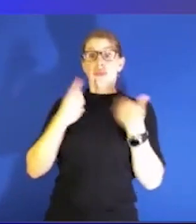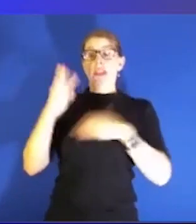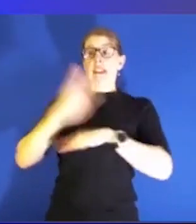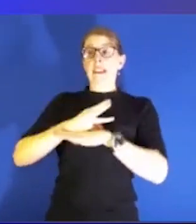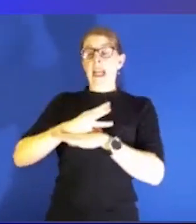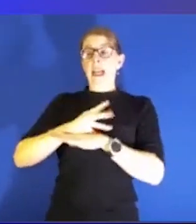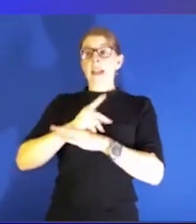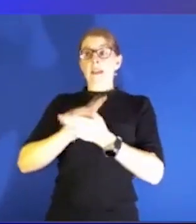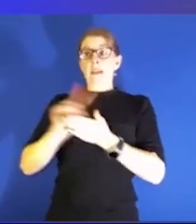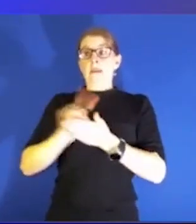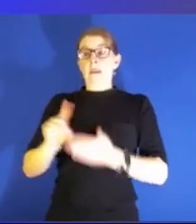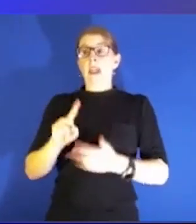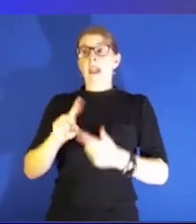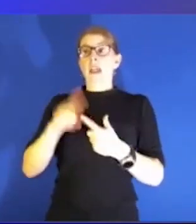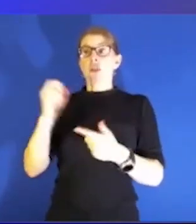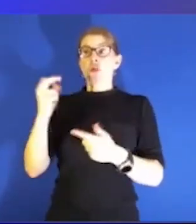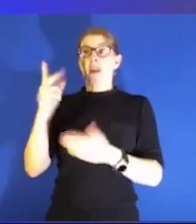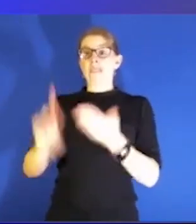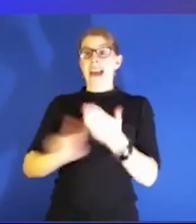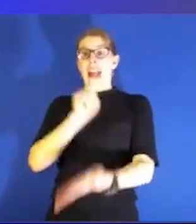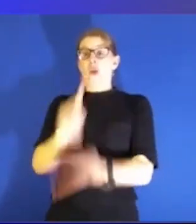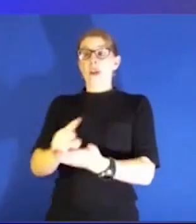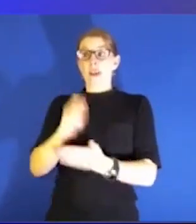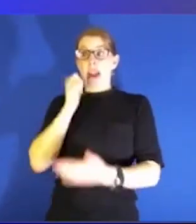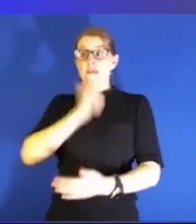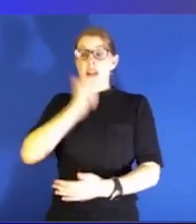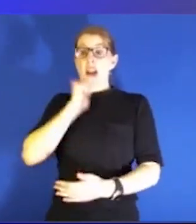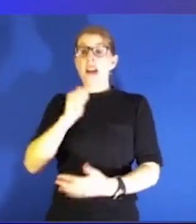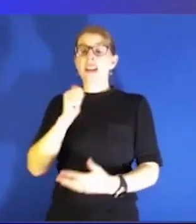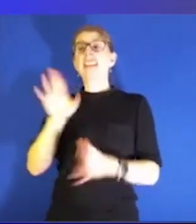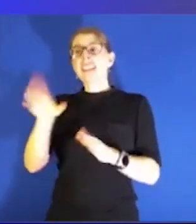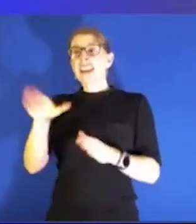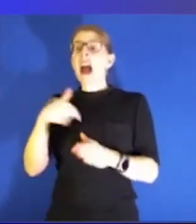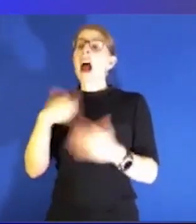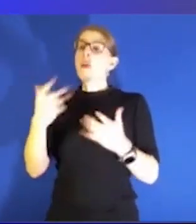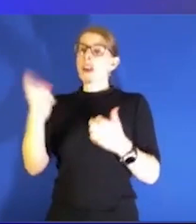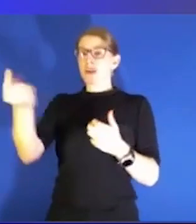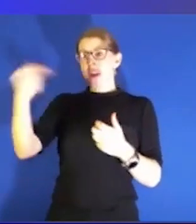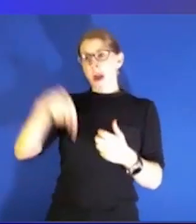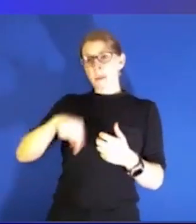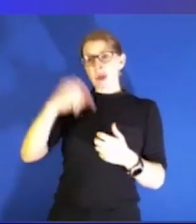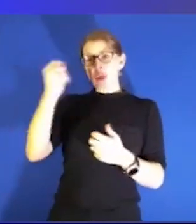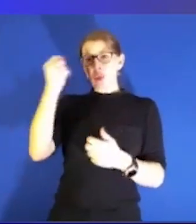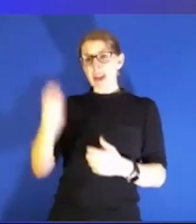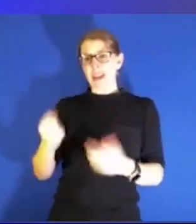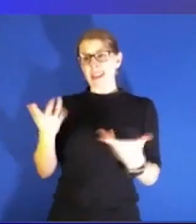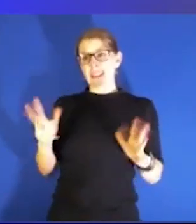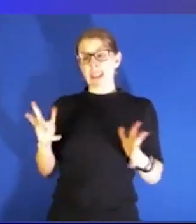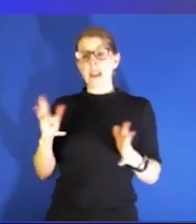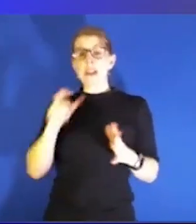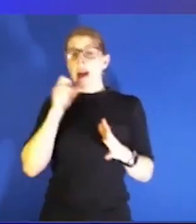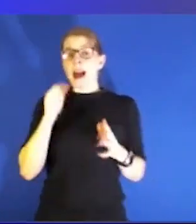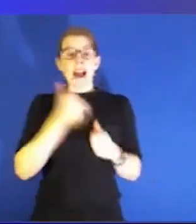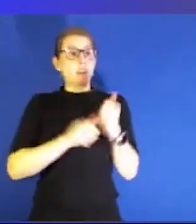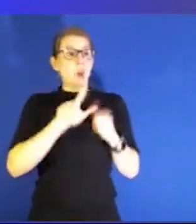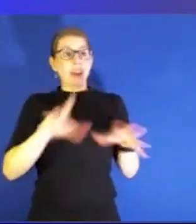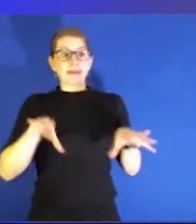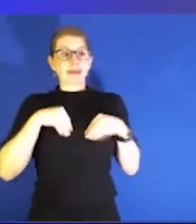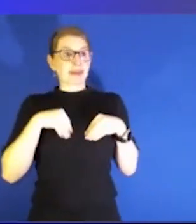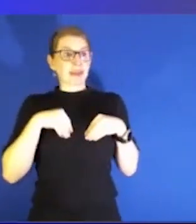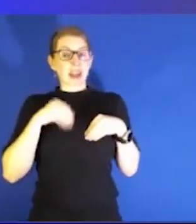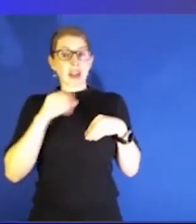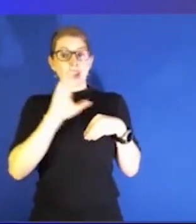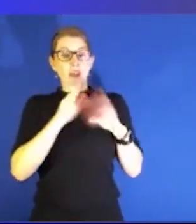want you to come over, only on Tuesdays. Something like that, right? But I know not everybody can receive that message. So even if you say it beautifully